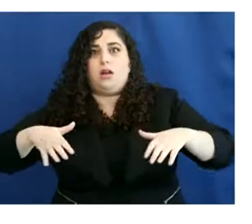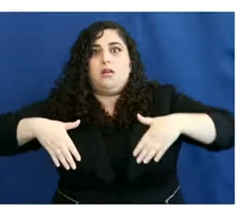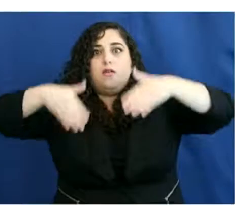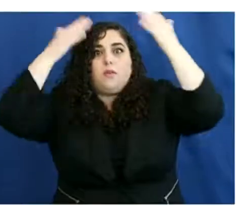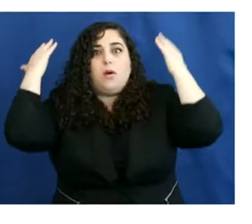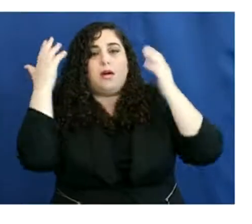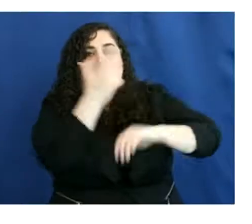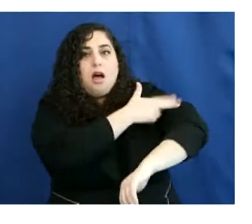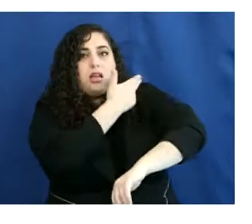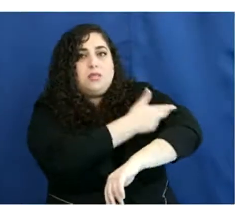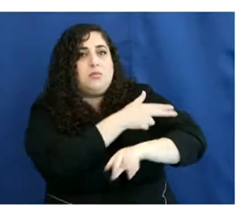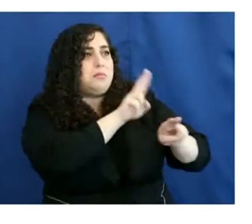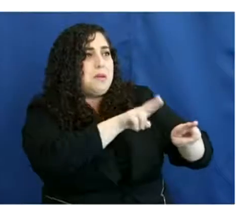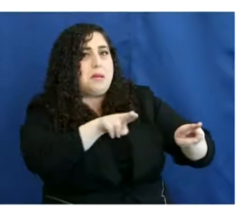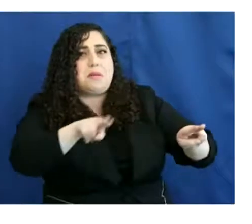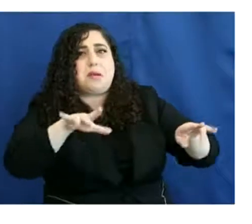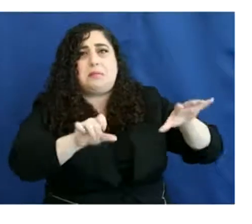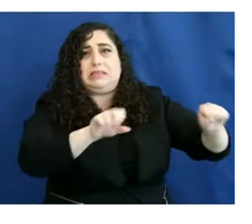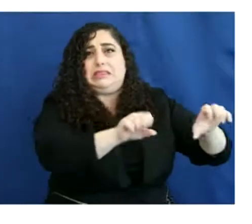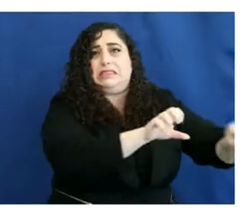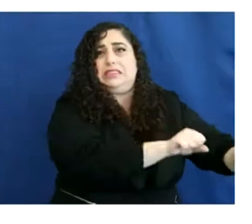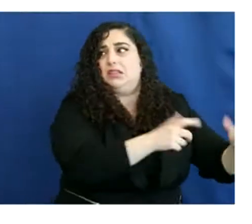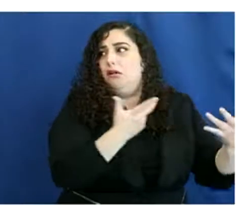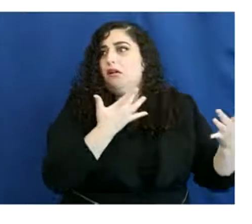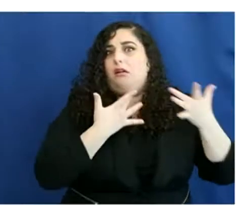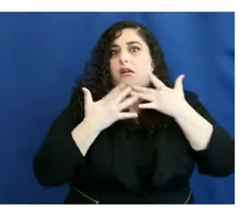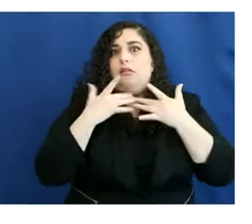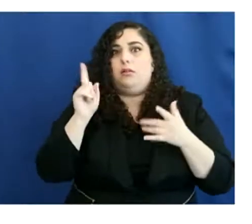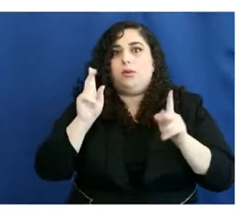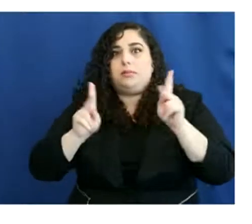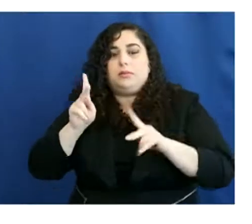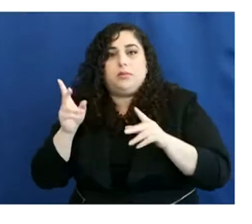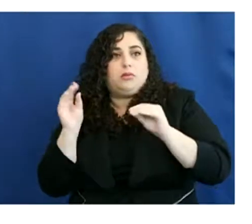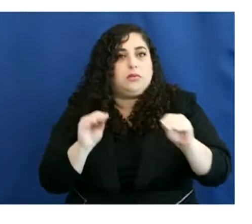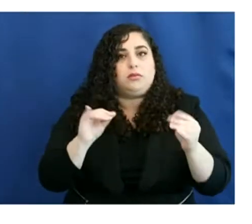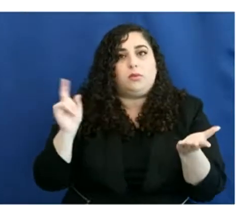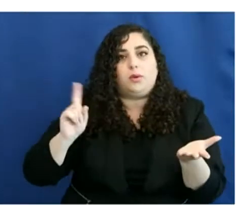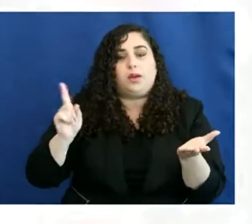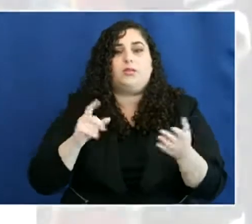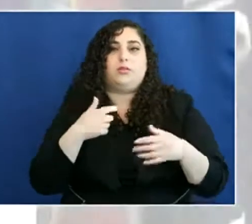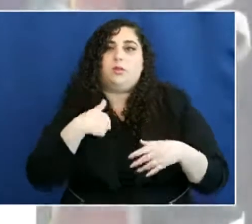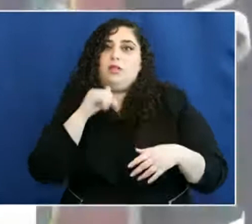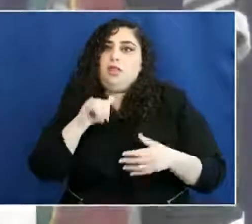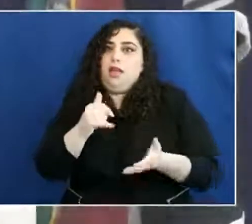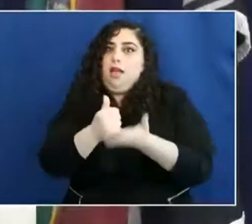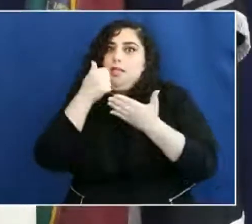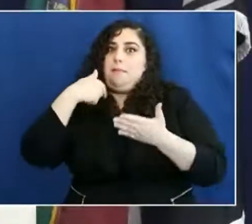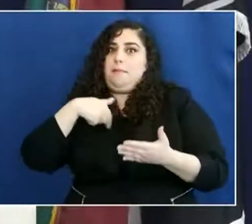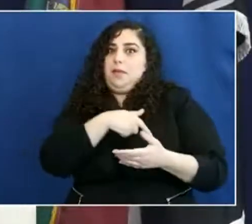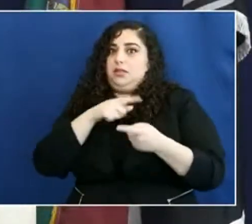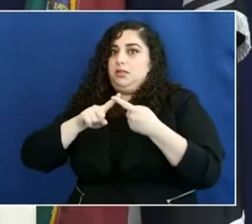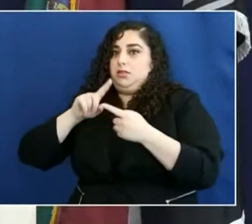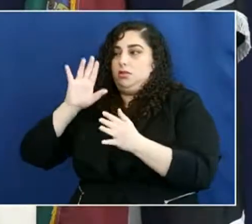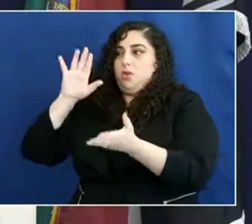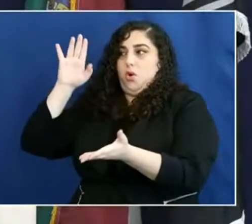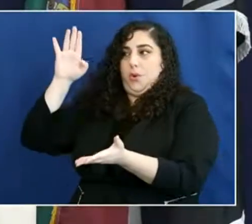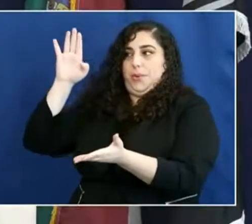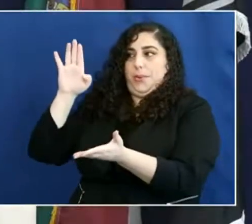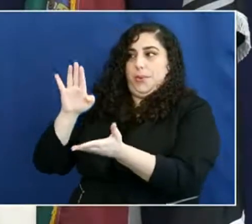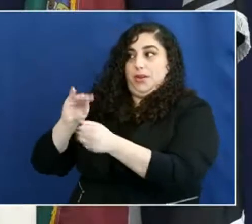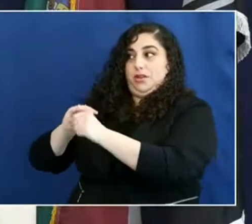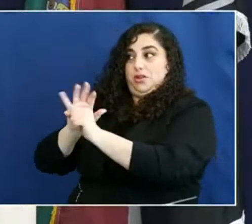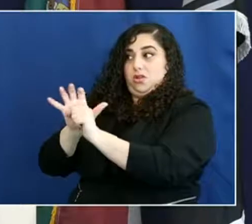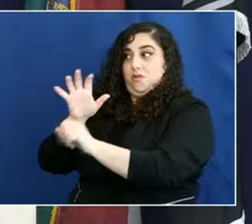so with the presence of the vaccine, it is much easier to do that, and that's why we look forward to